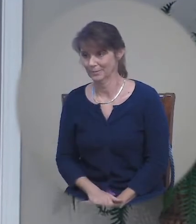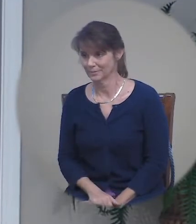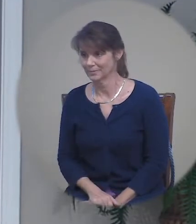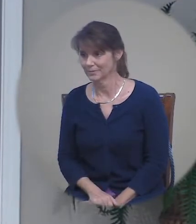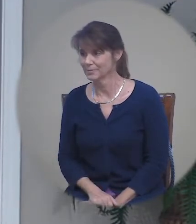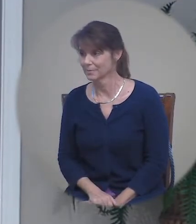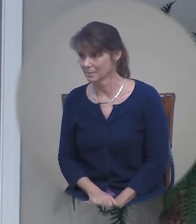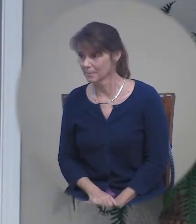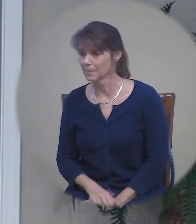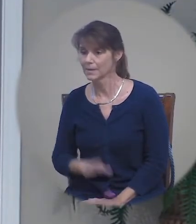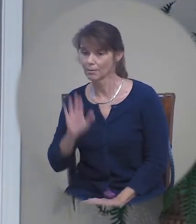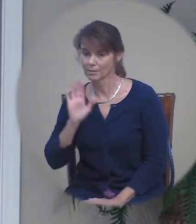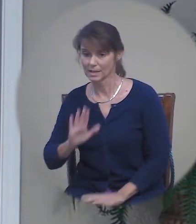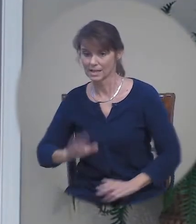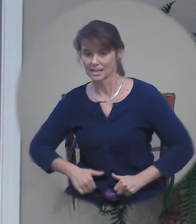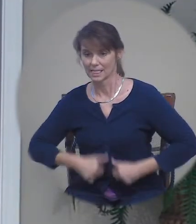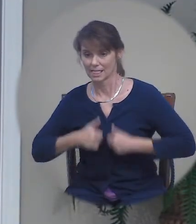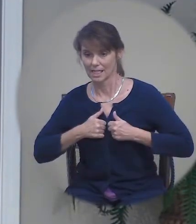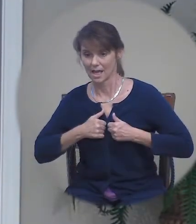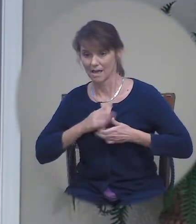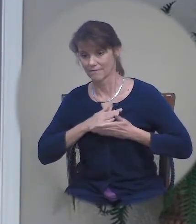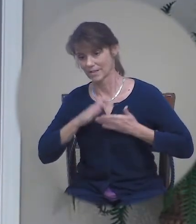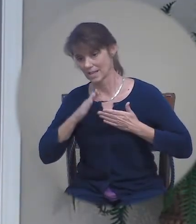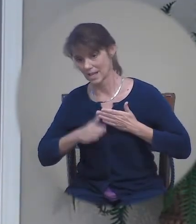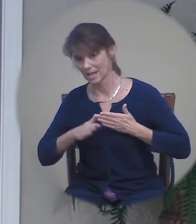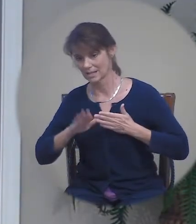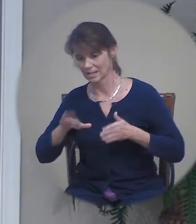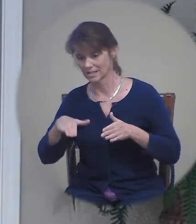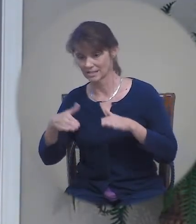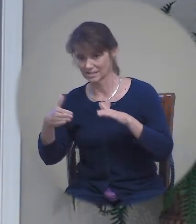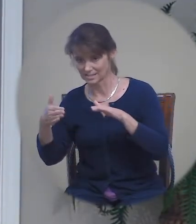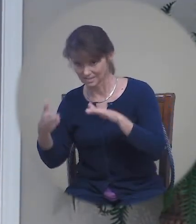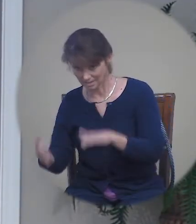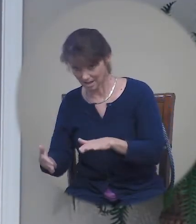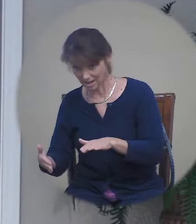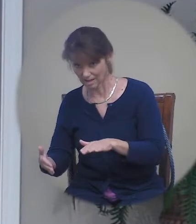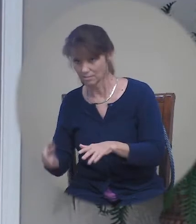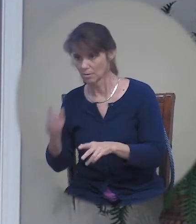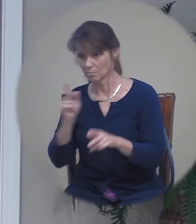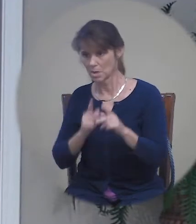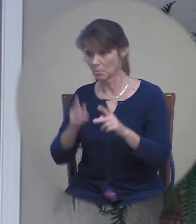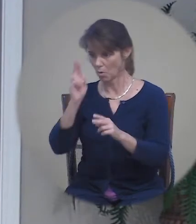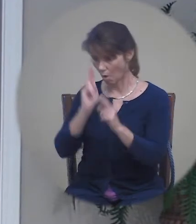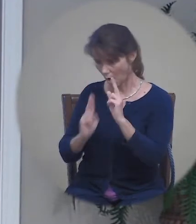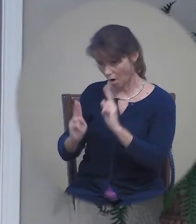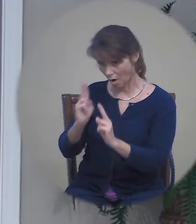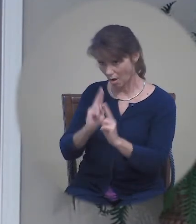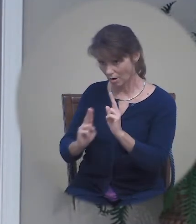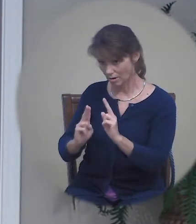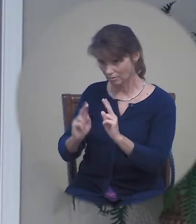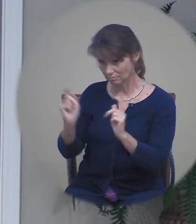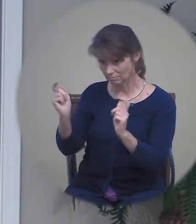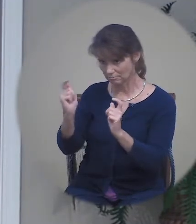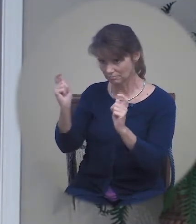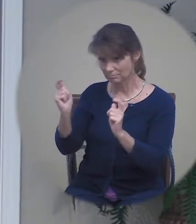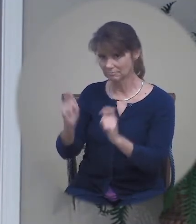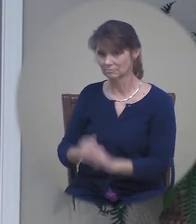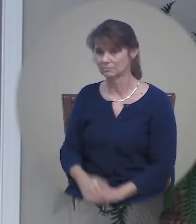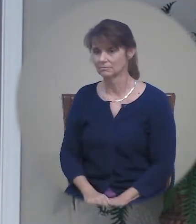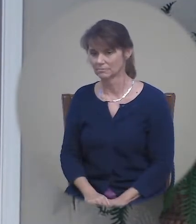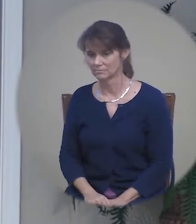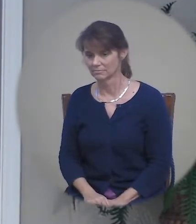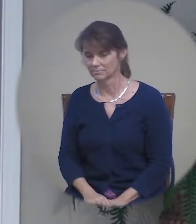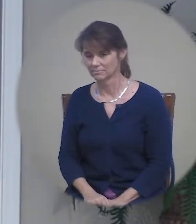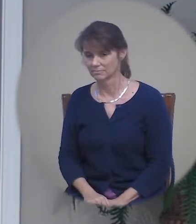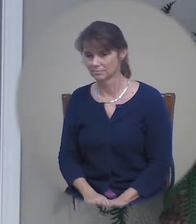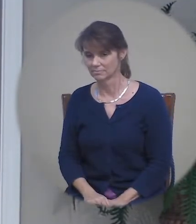we end his life there. He lays down by his fathers. He is honored by the people. Kind of the last act, it's really